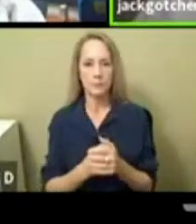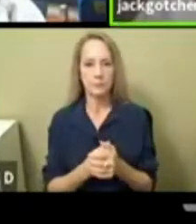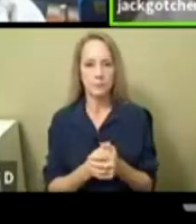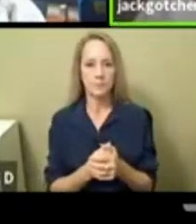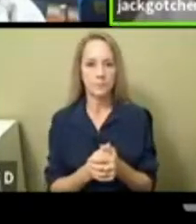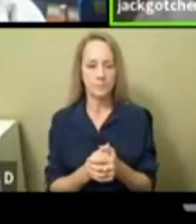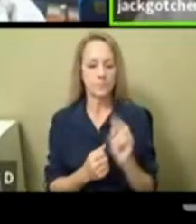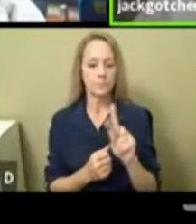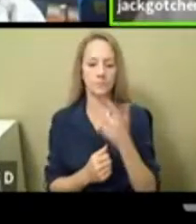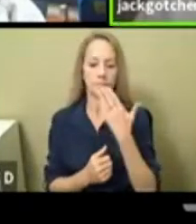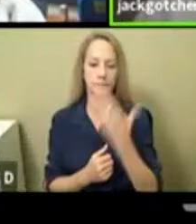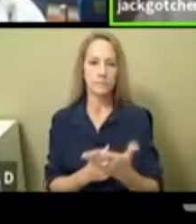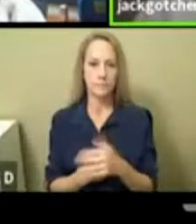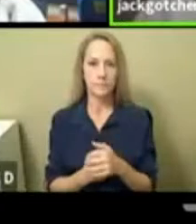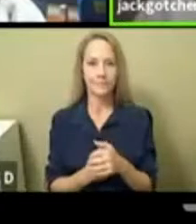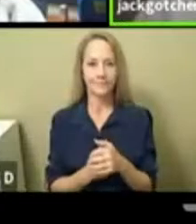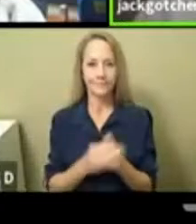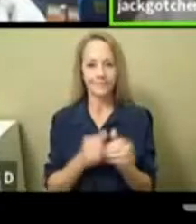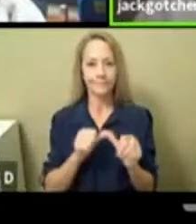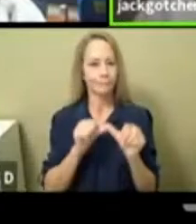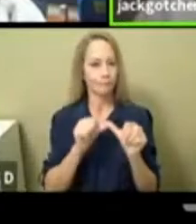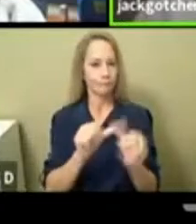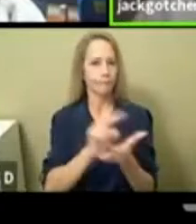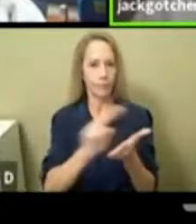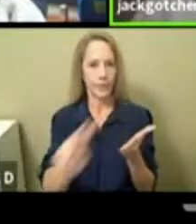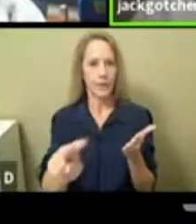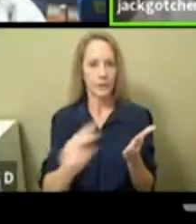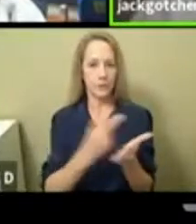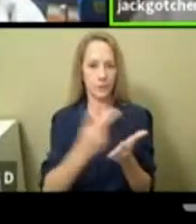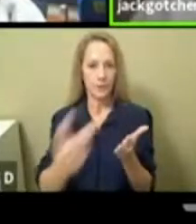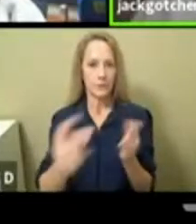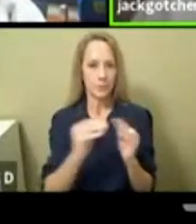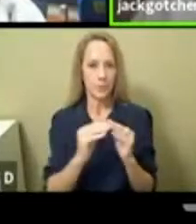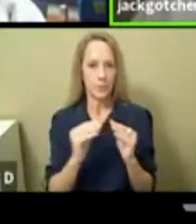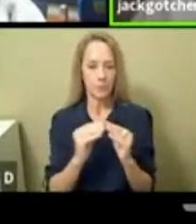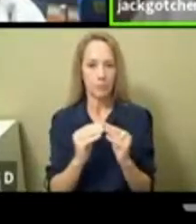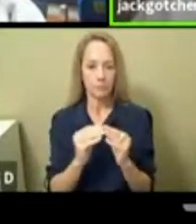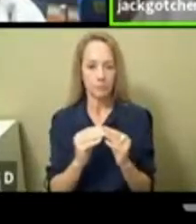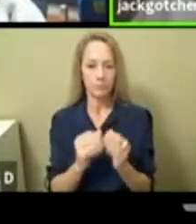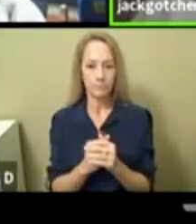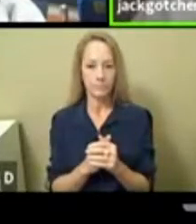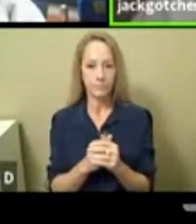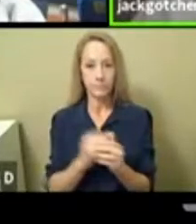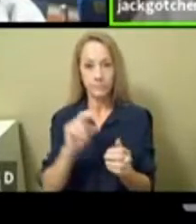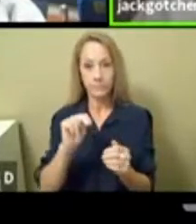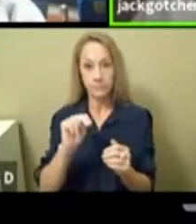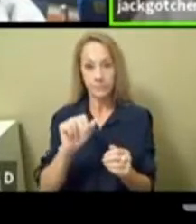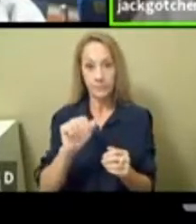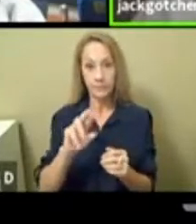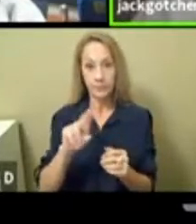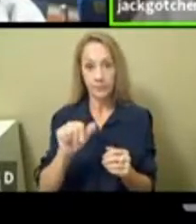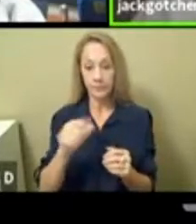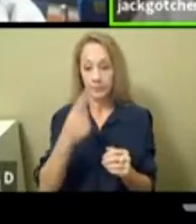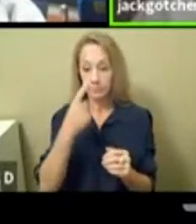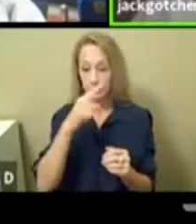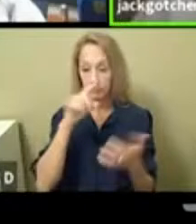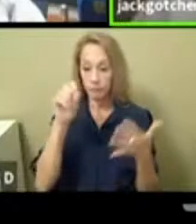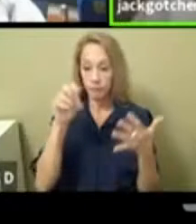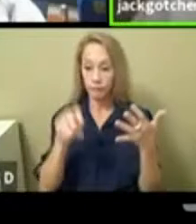Thank you. So the continuation will be for 2 weeks. So Narda, if you will give us a roll call vote on that,